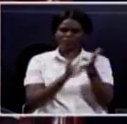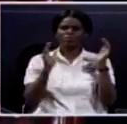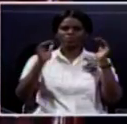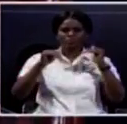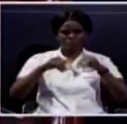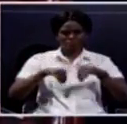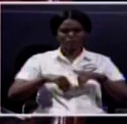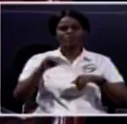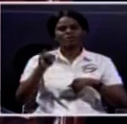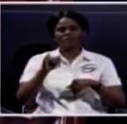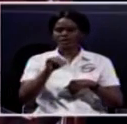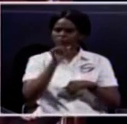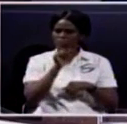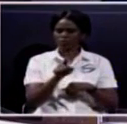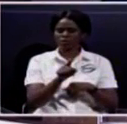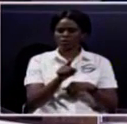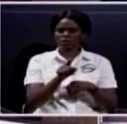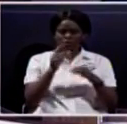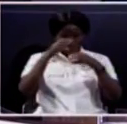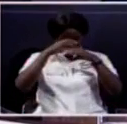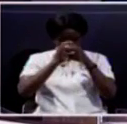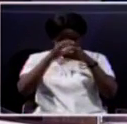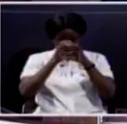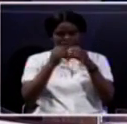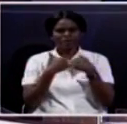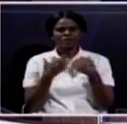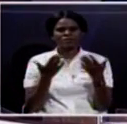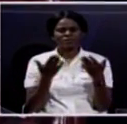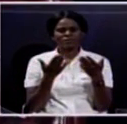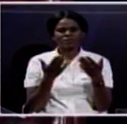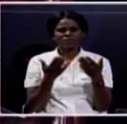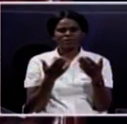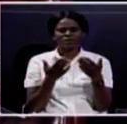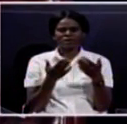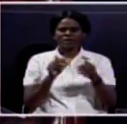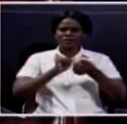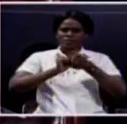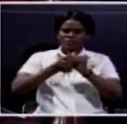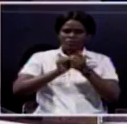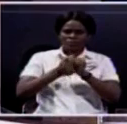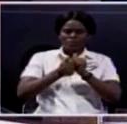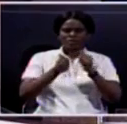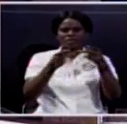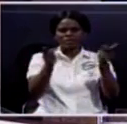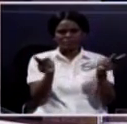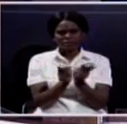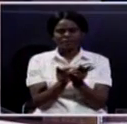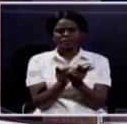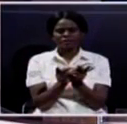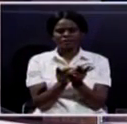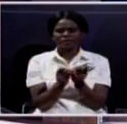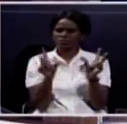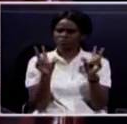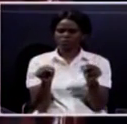dilapidated. Okay? No laboratories. Laboratories. No sports infrastructure.